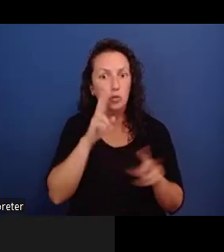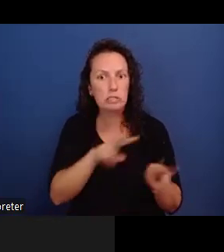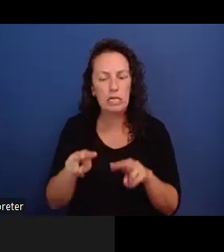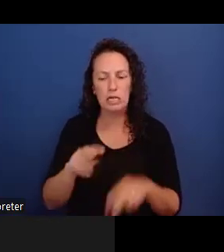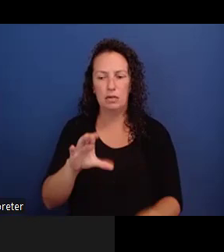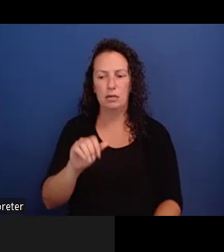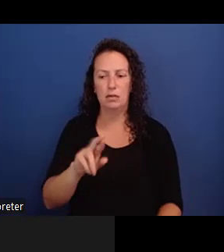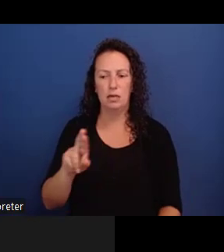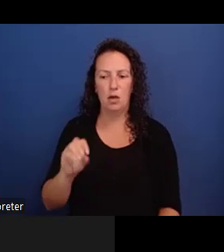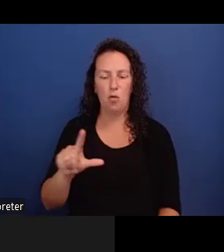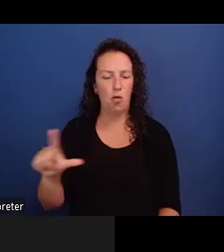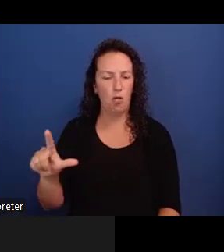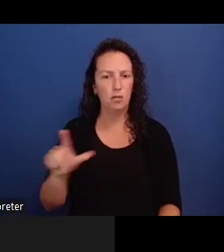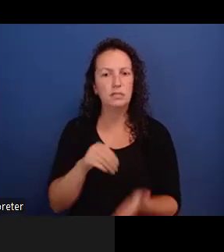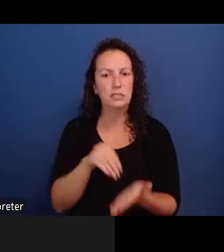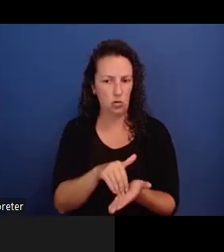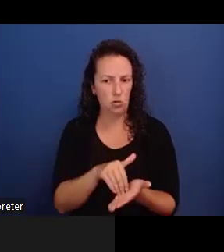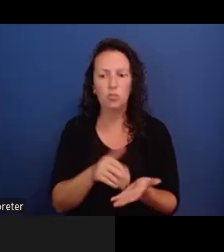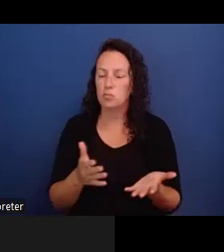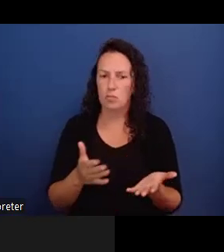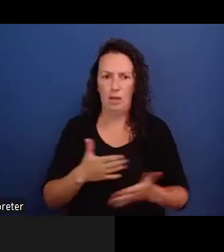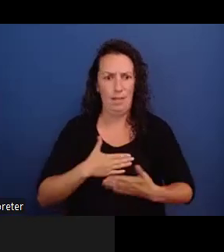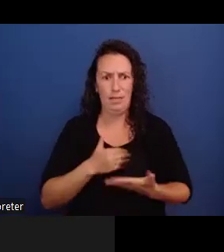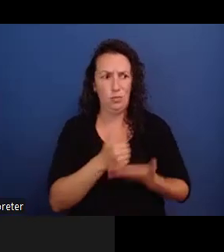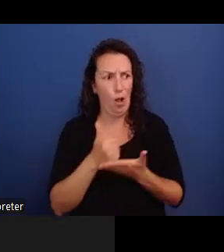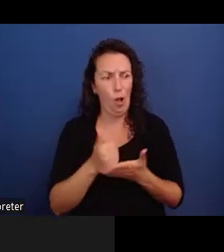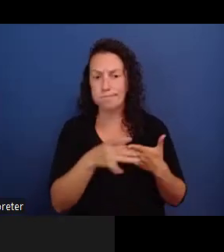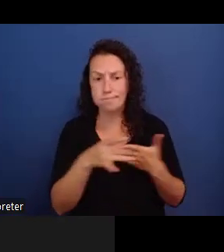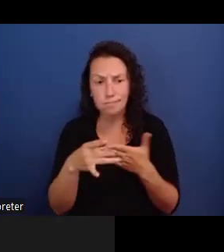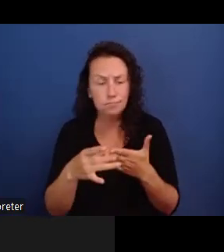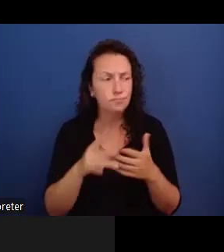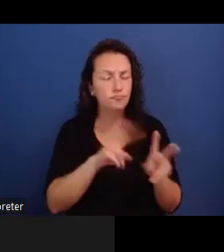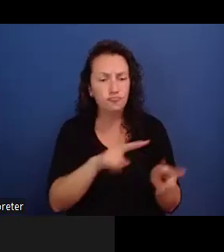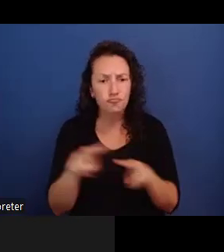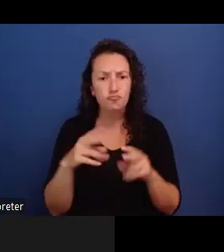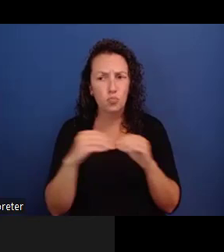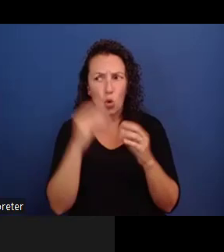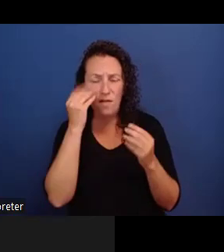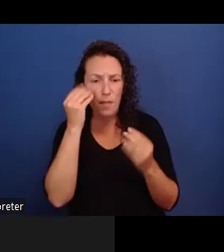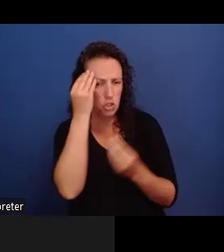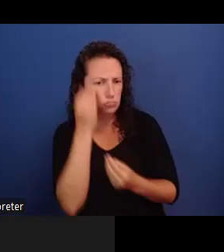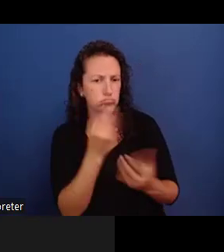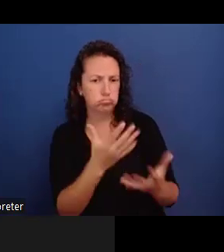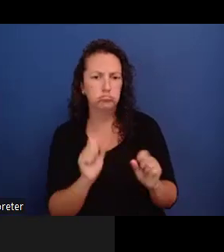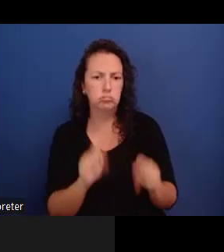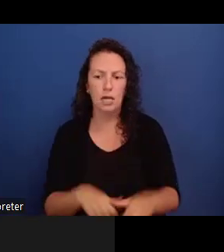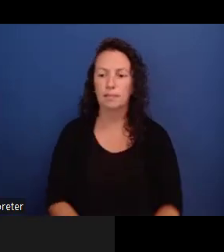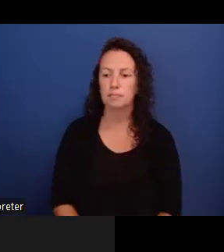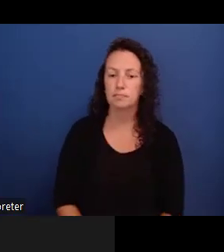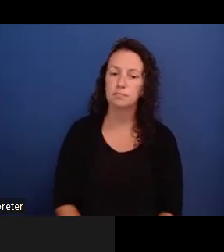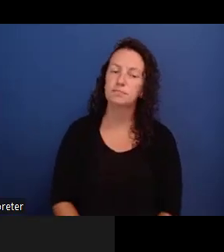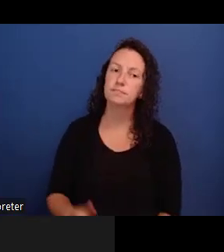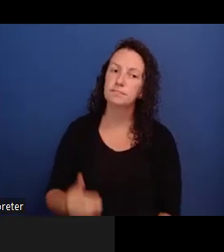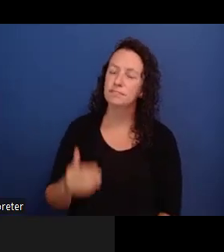be that network for you, and give you information. Oh, thank you, Marianne. That